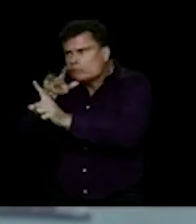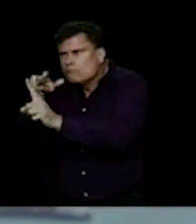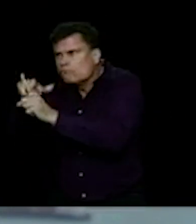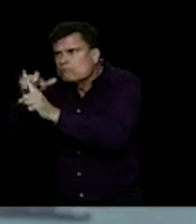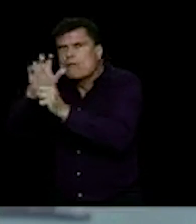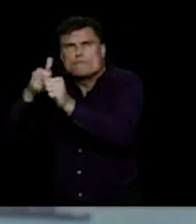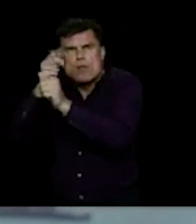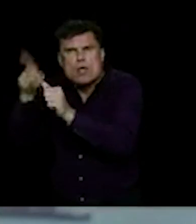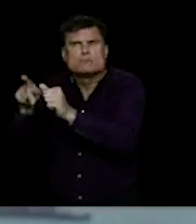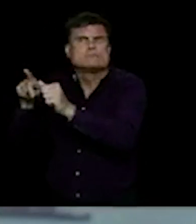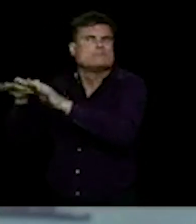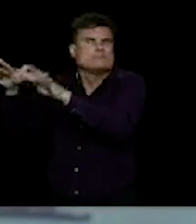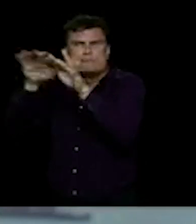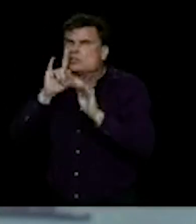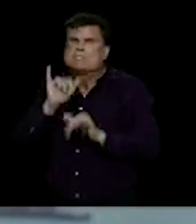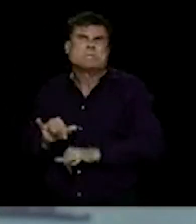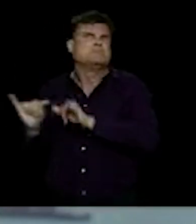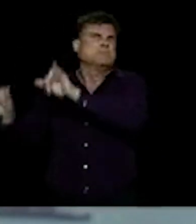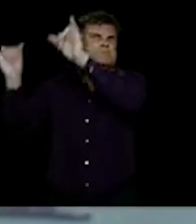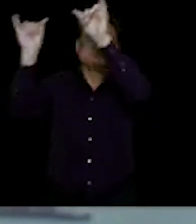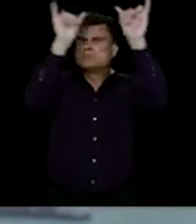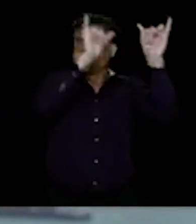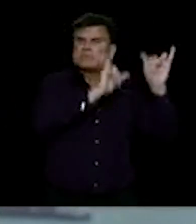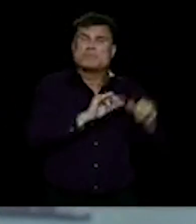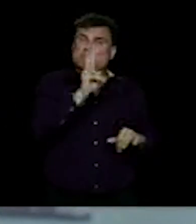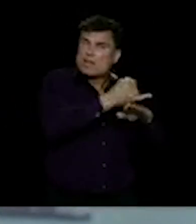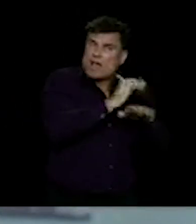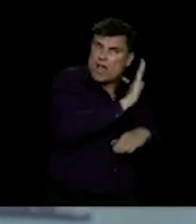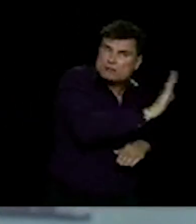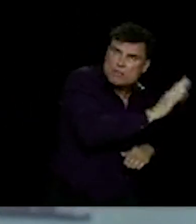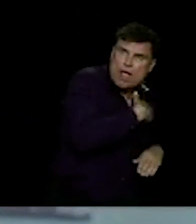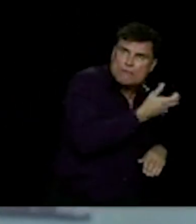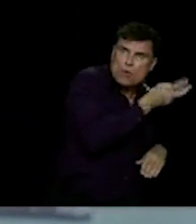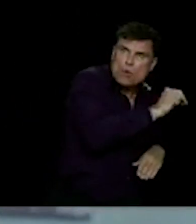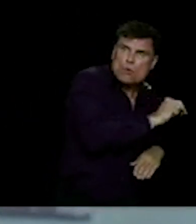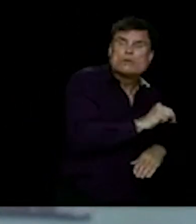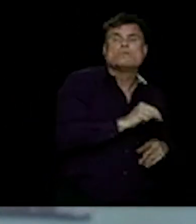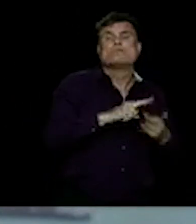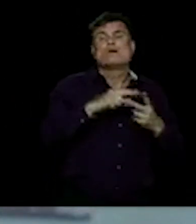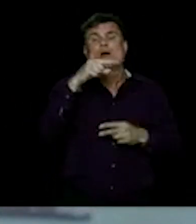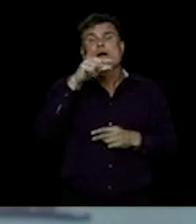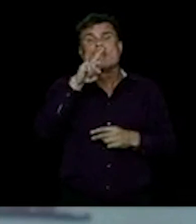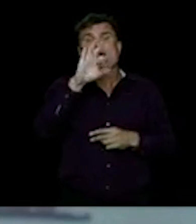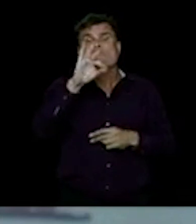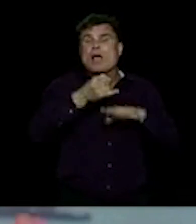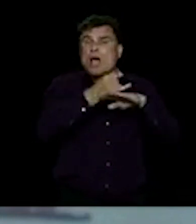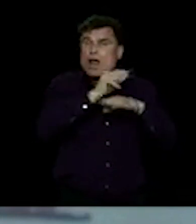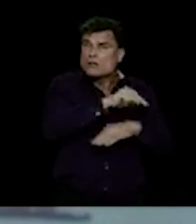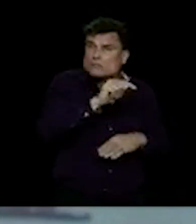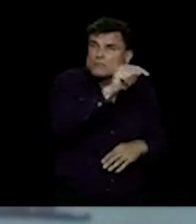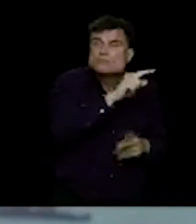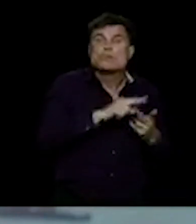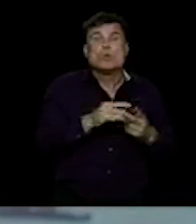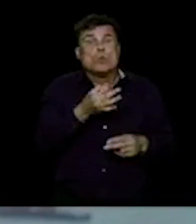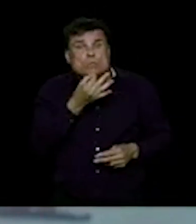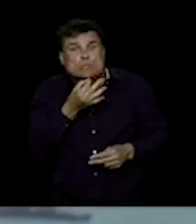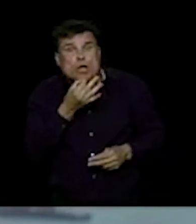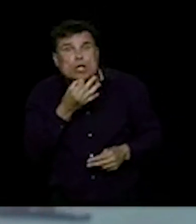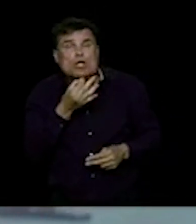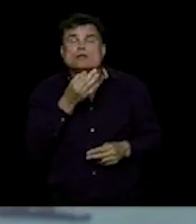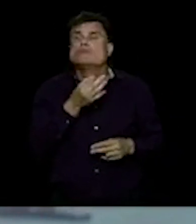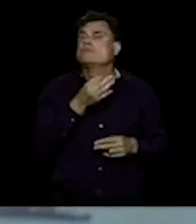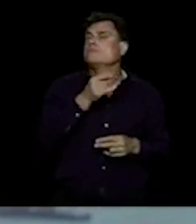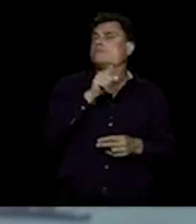that team model of working together is happening in other places in BC, along Vancouver Island and the Gulf Islands, Whistler, and other places as